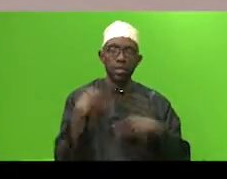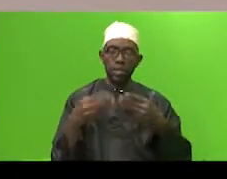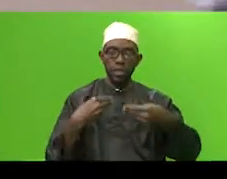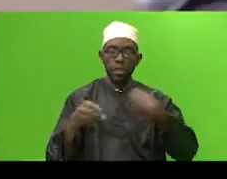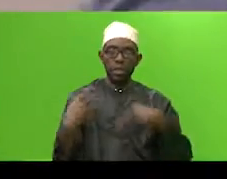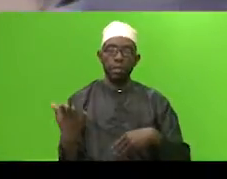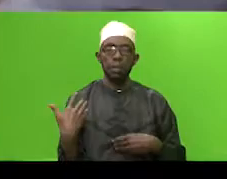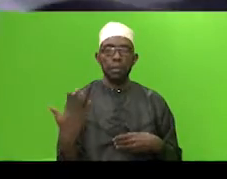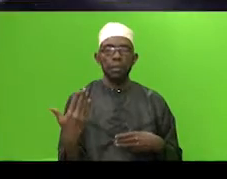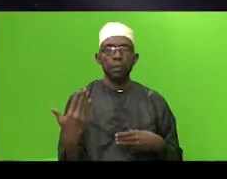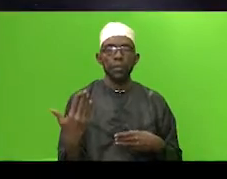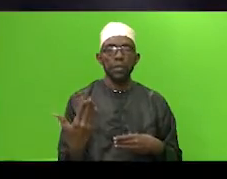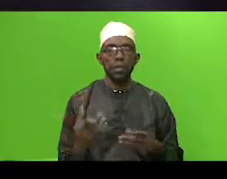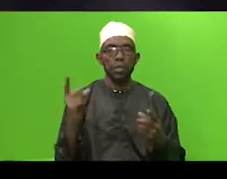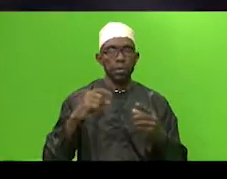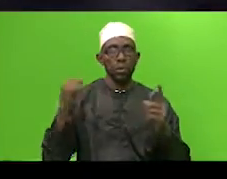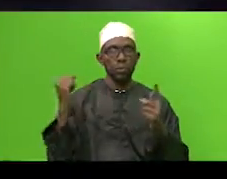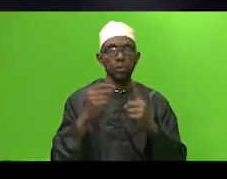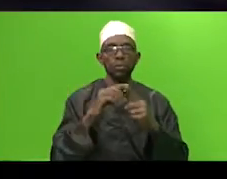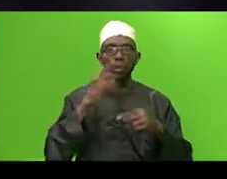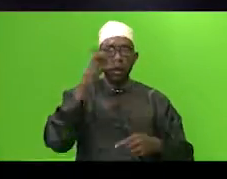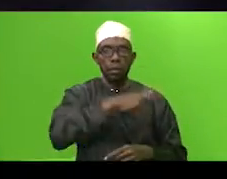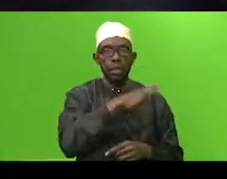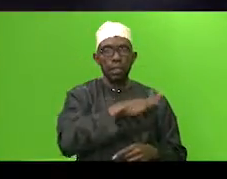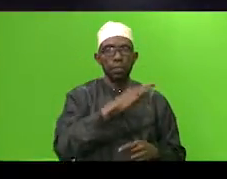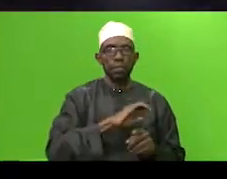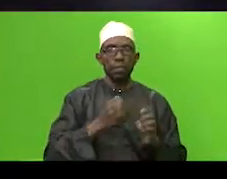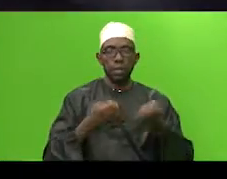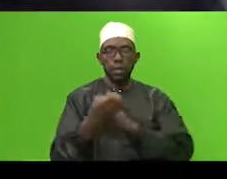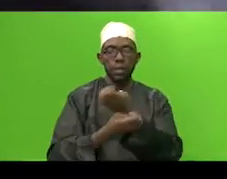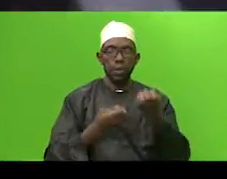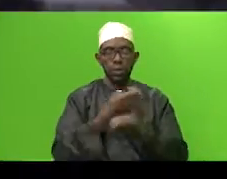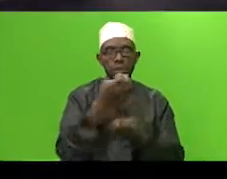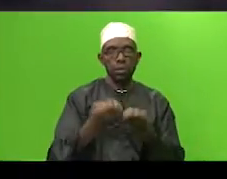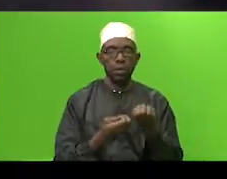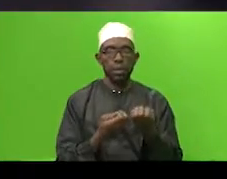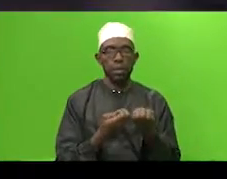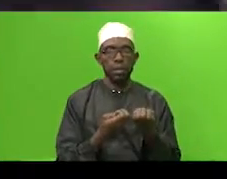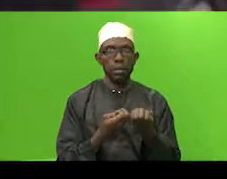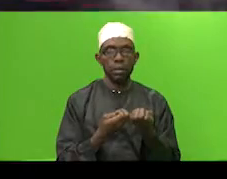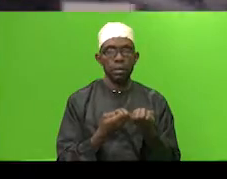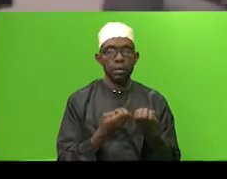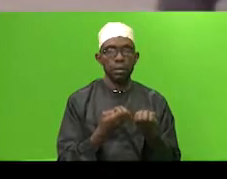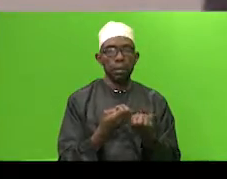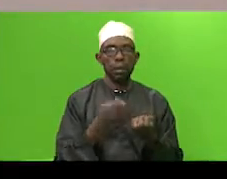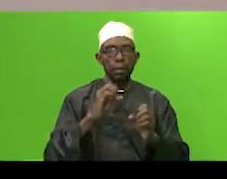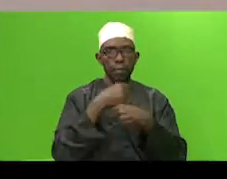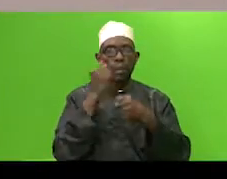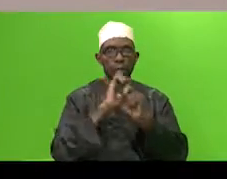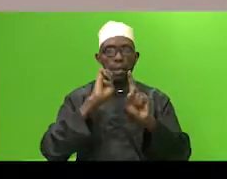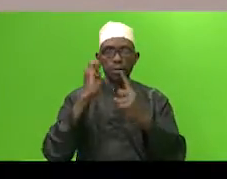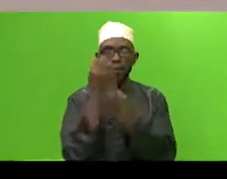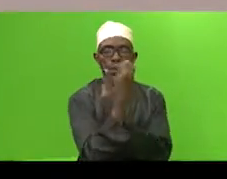So in terms of cost and benefit to the economy, it's simple. It's simply made an environment